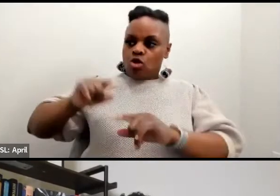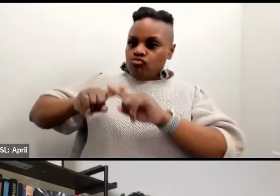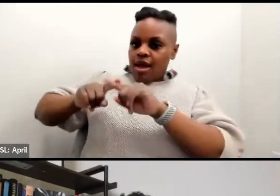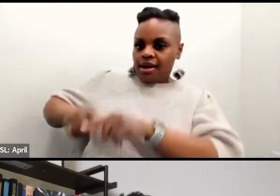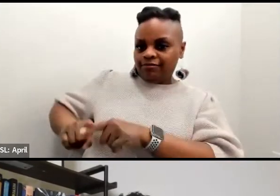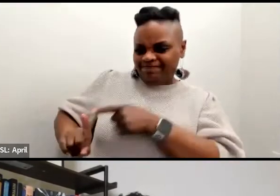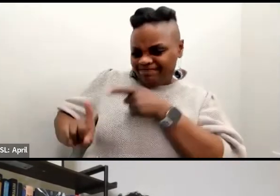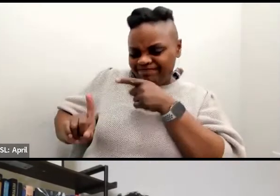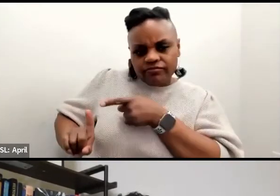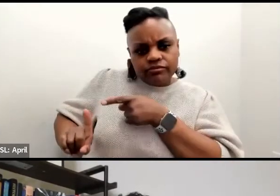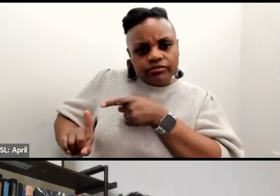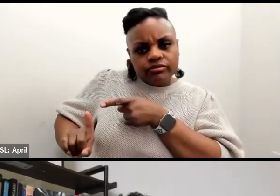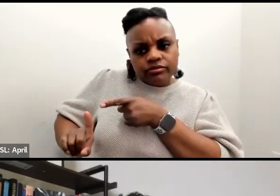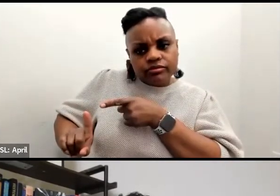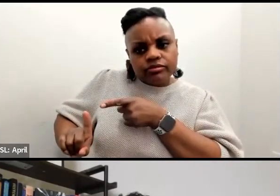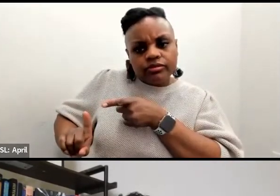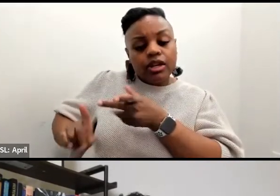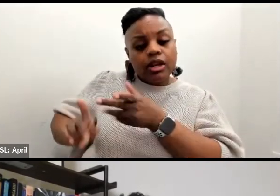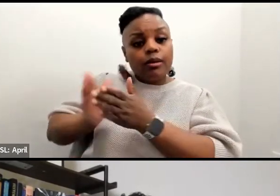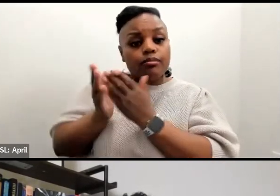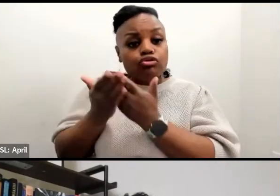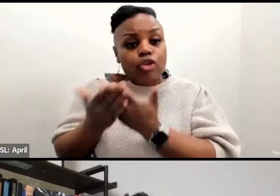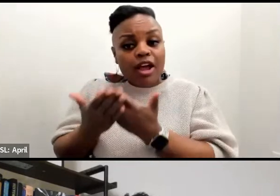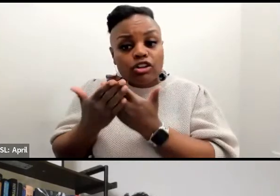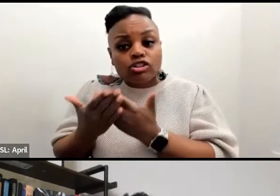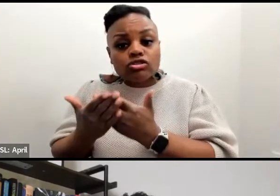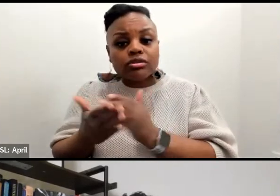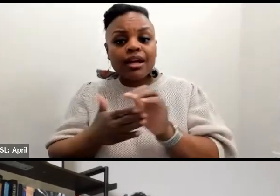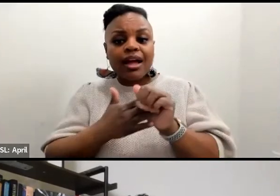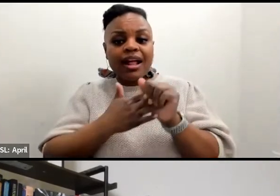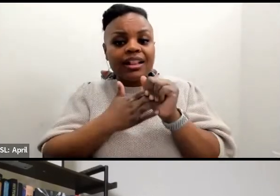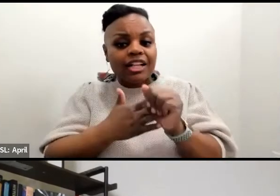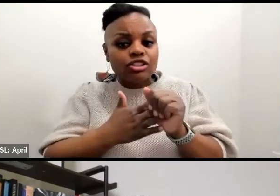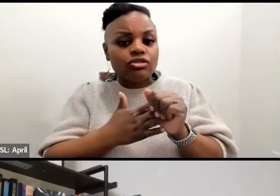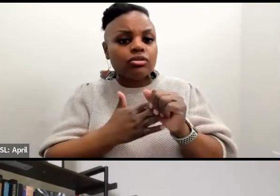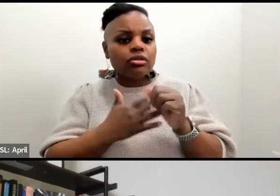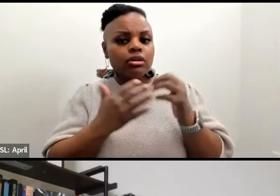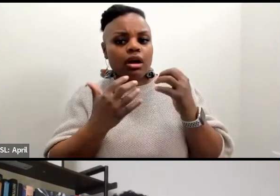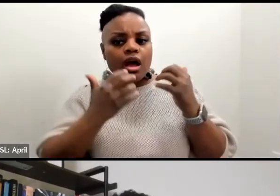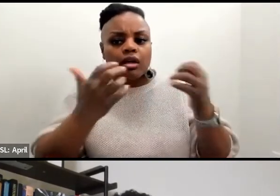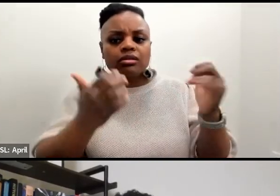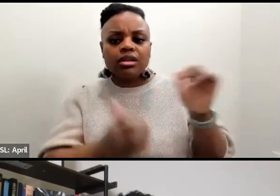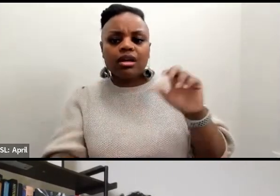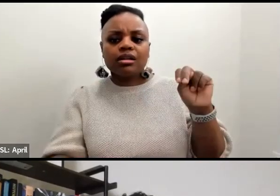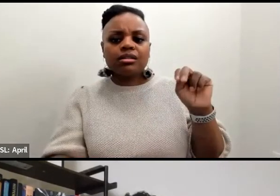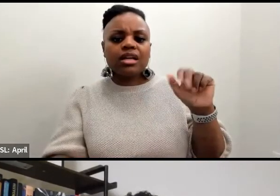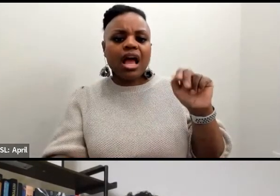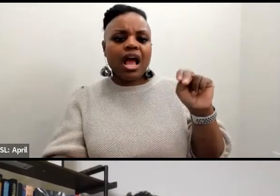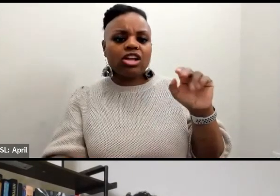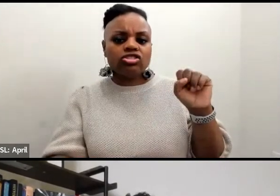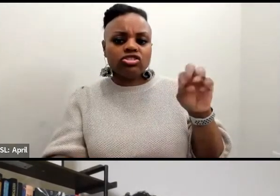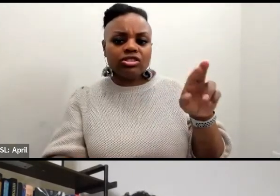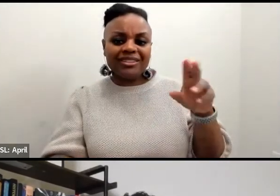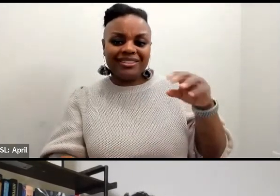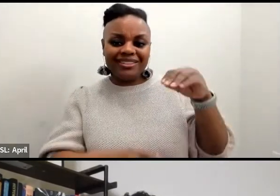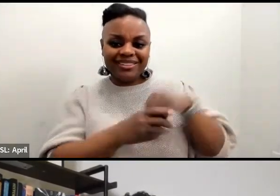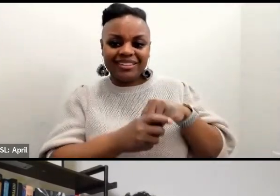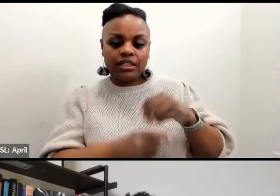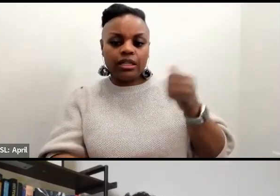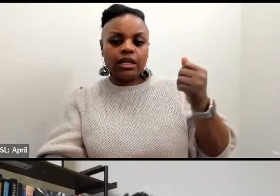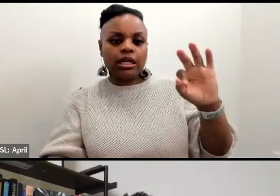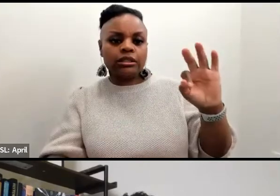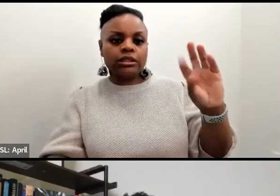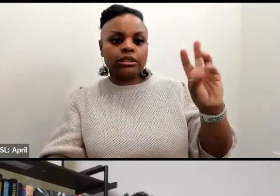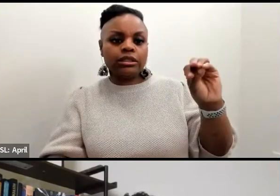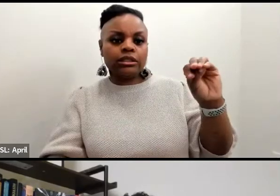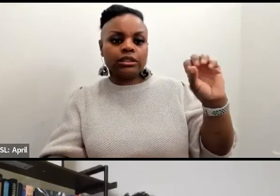It's like also Nasser facing the crowds in the 1960s. Like there's always been this fluidity of commanding political power in Egypt by